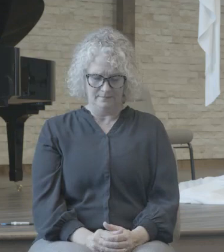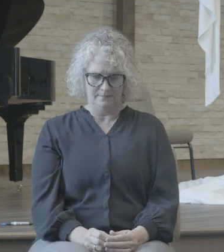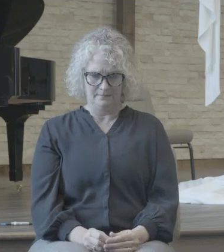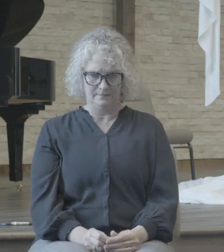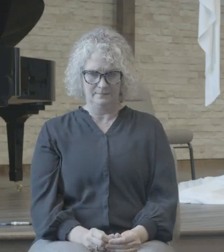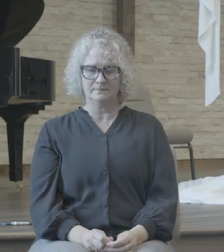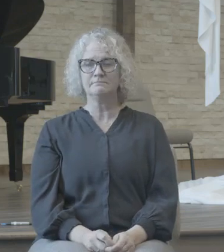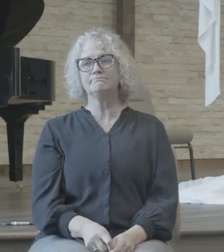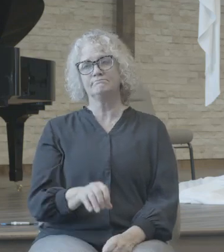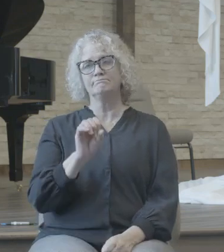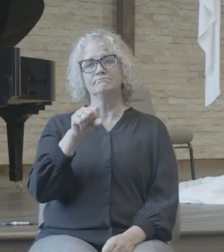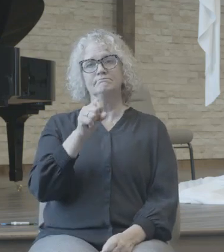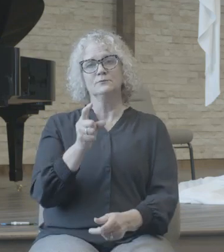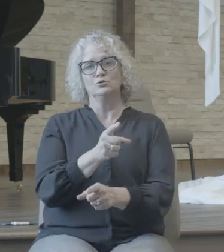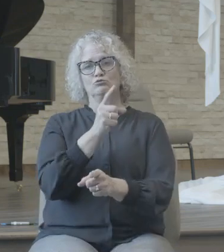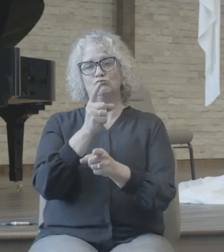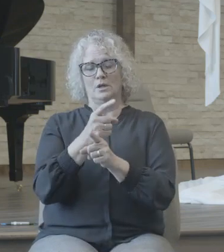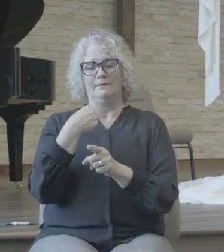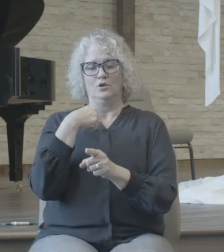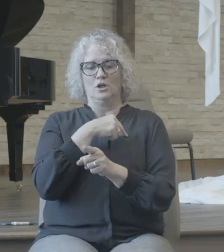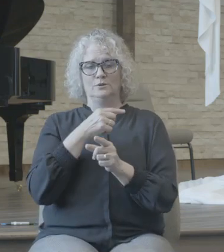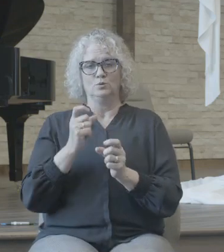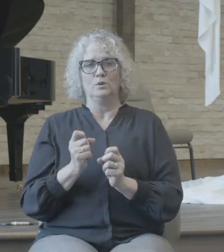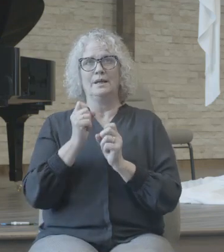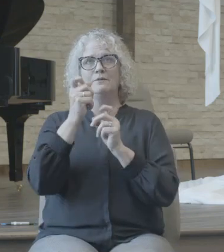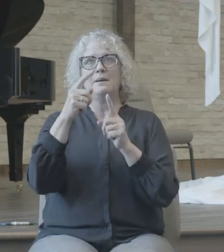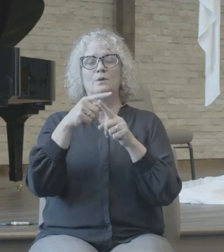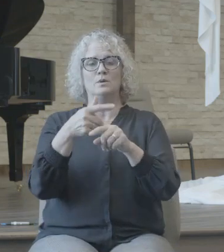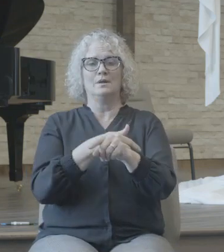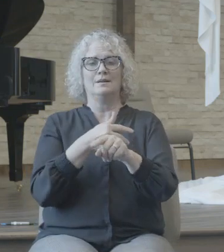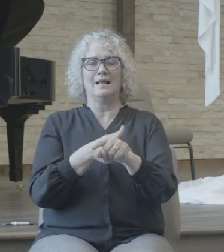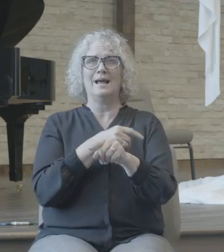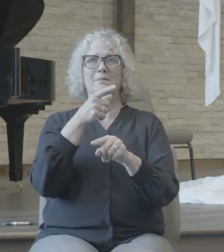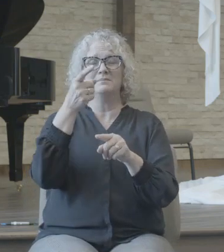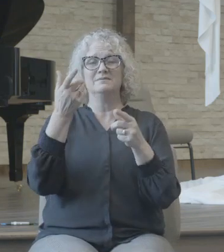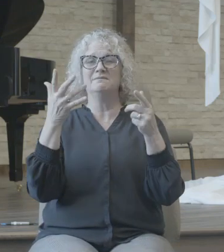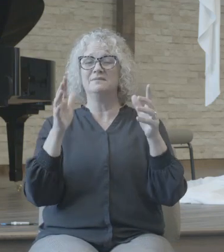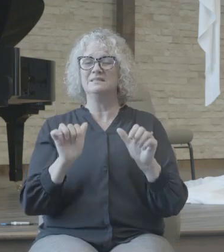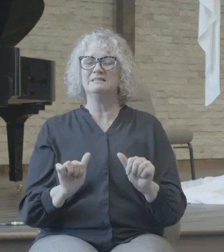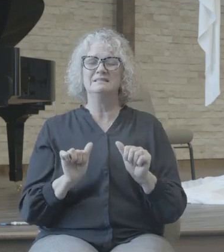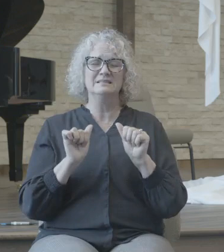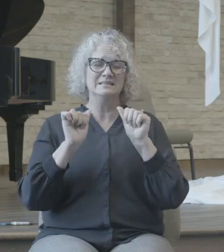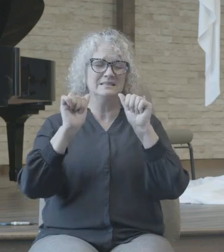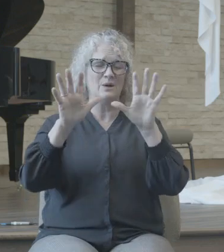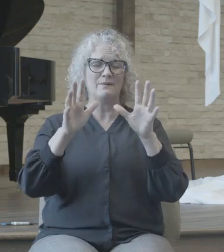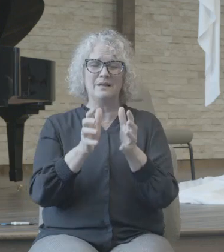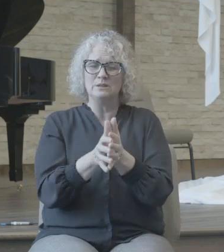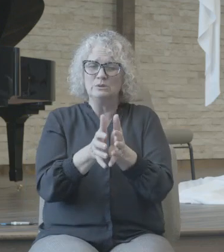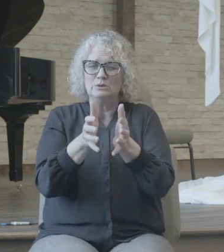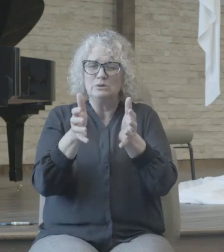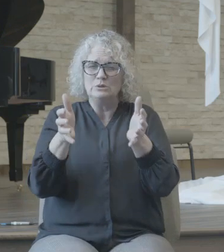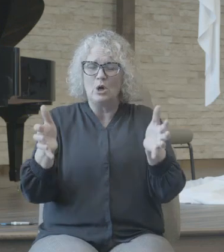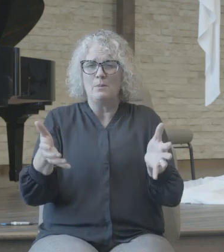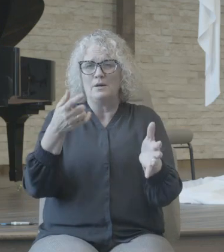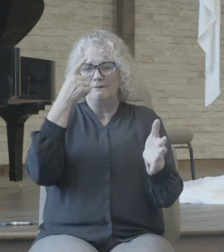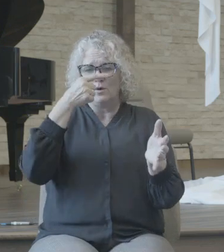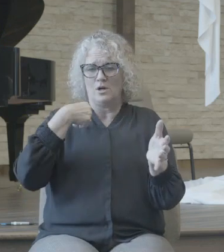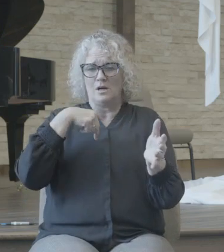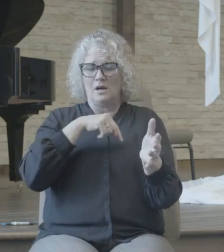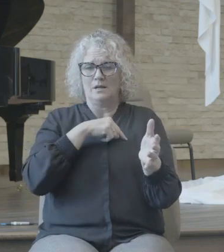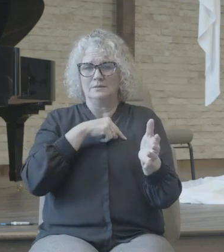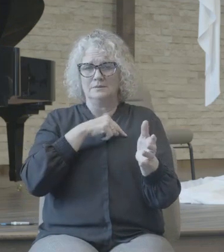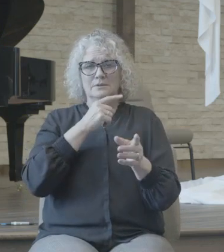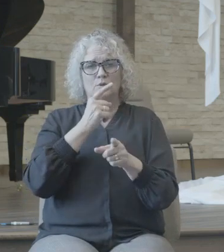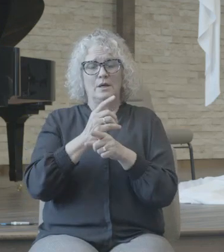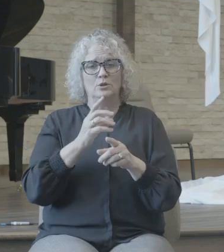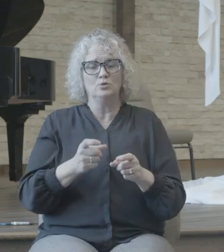It is certainly right for us to give back to the Lamb who has sacrificed so much for us with an offering. If